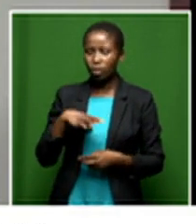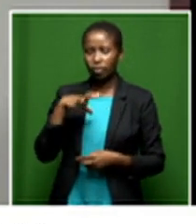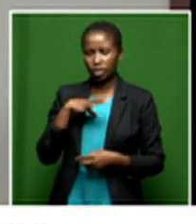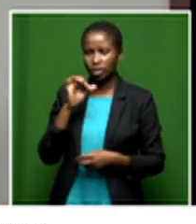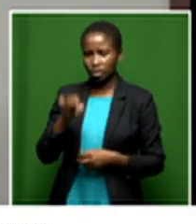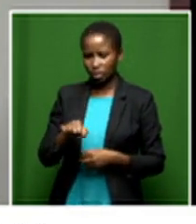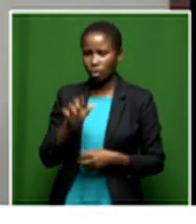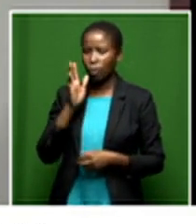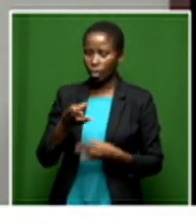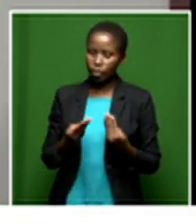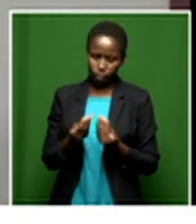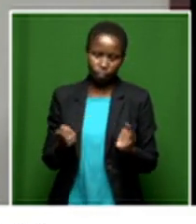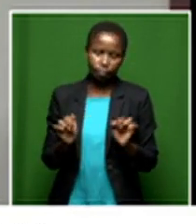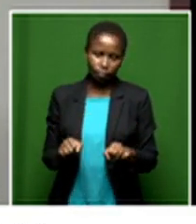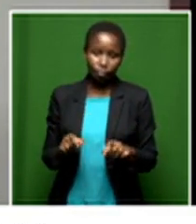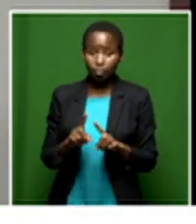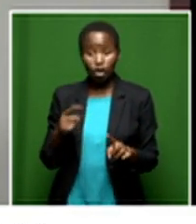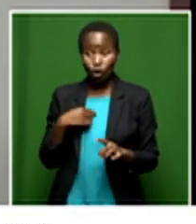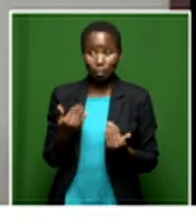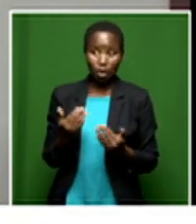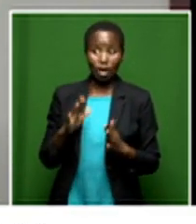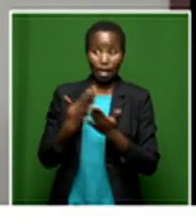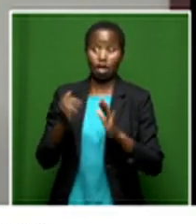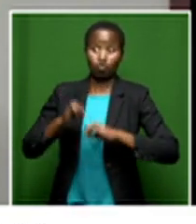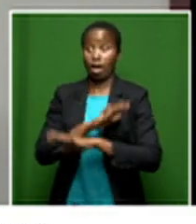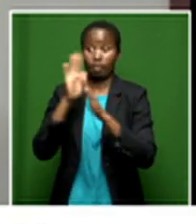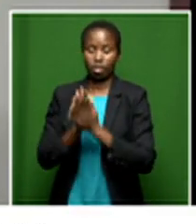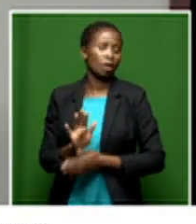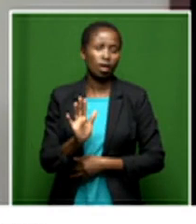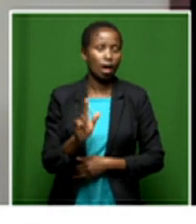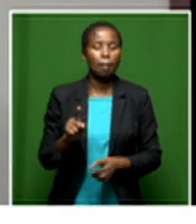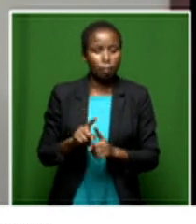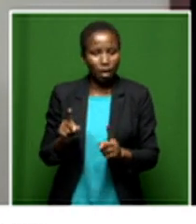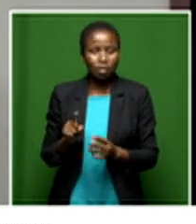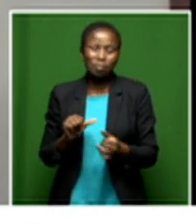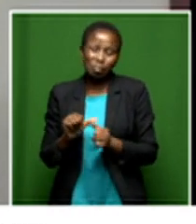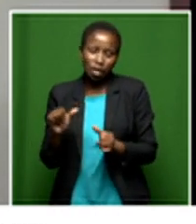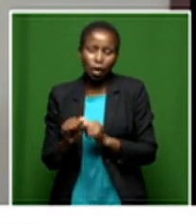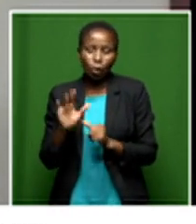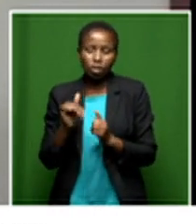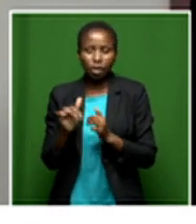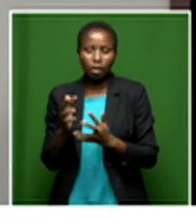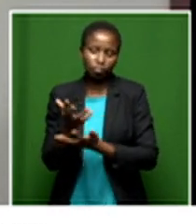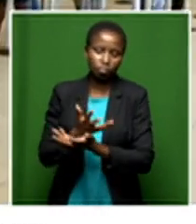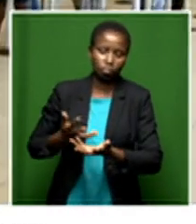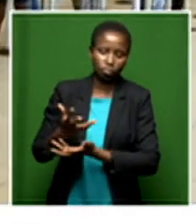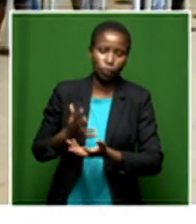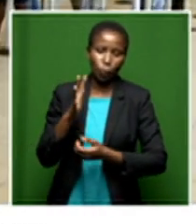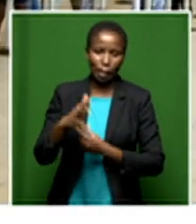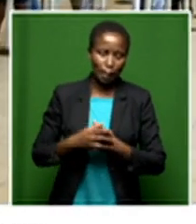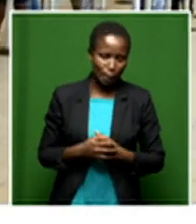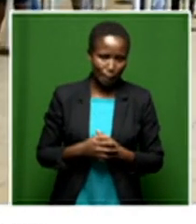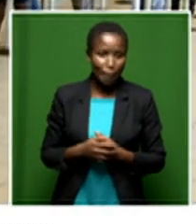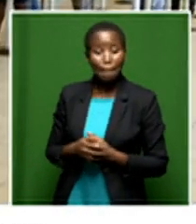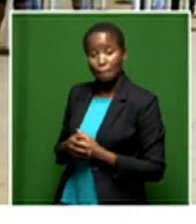each other. I do not expect that we will agree on everything, but at least we'll be talking. I spoke to Aubrey Shabalala